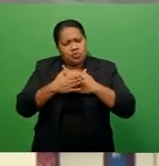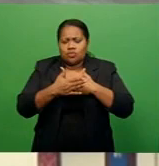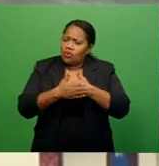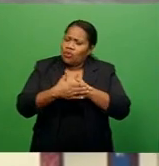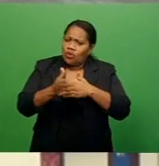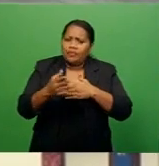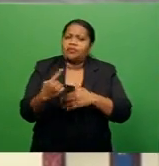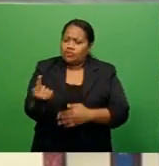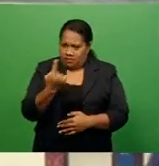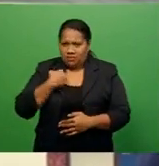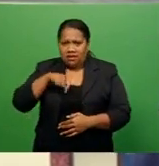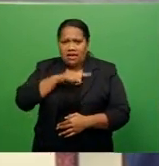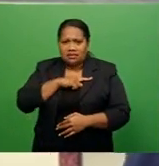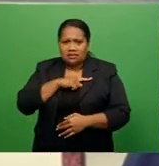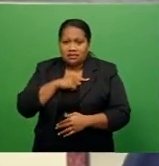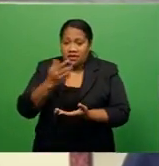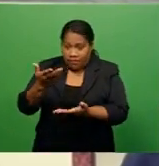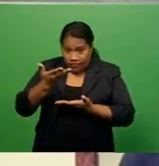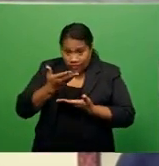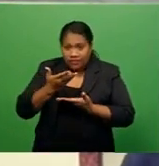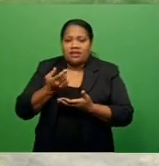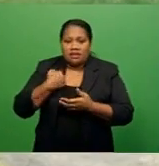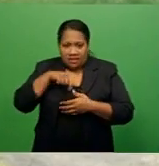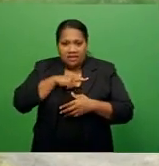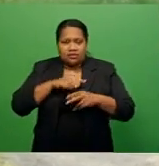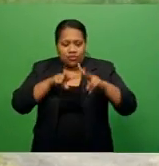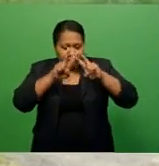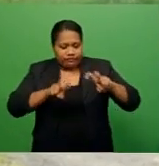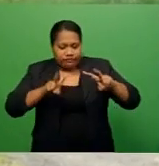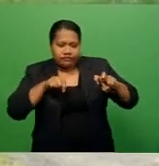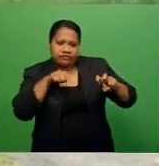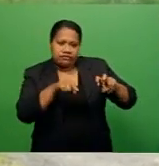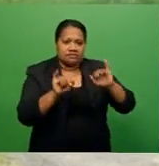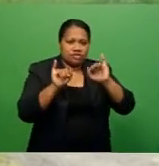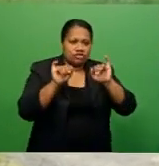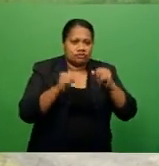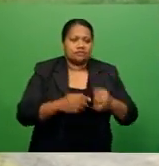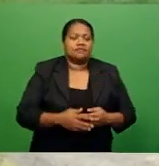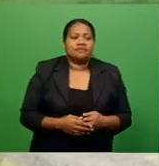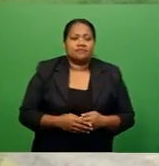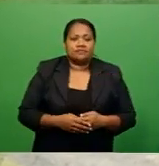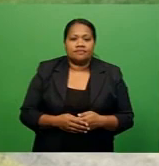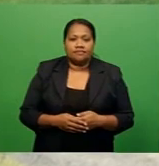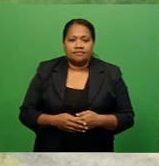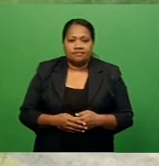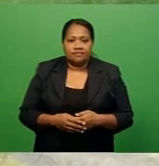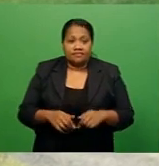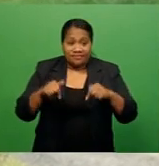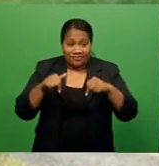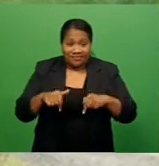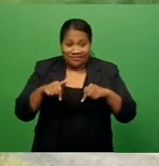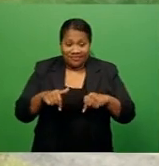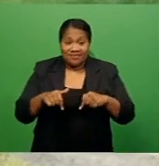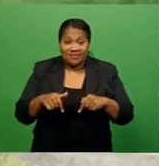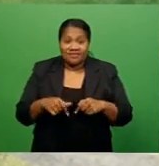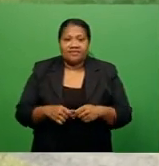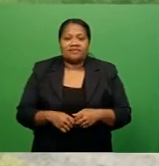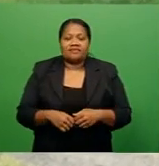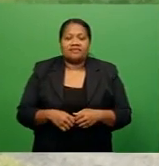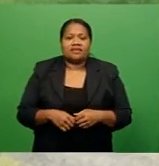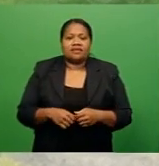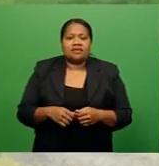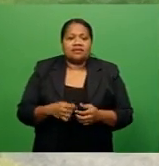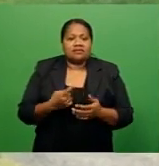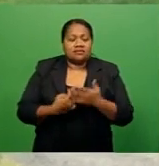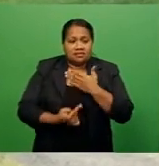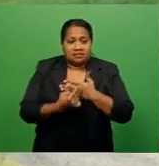matter, and we need to investigate the matter rather than taking it in their own hands. The lay preacher of Wakatawa here at the community along Mid Road, Devita